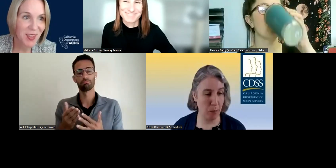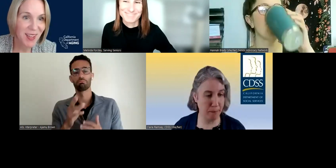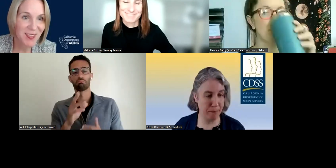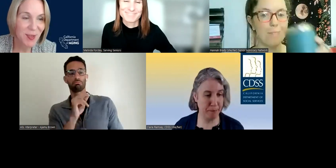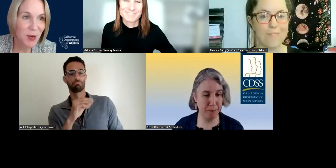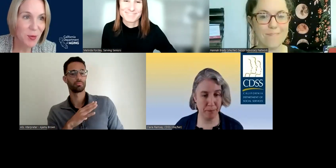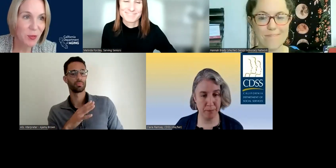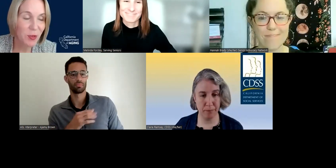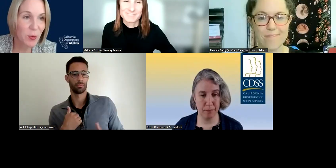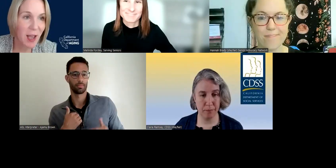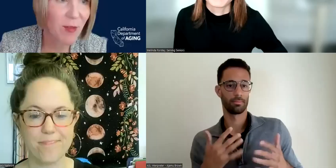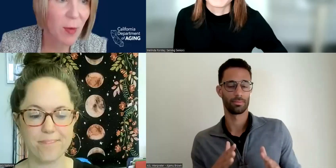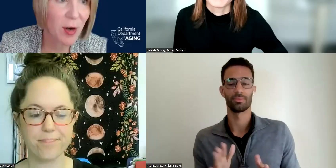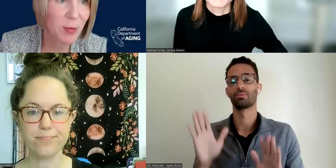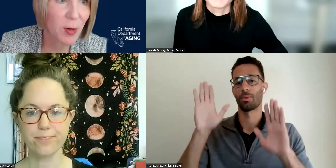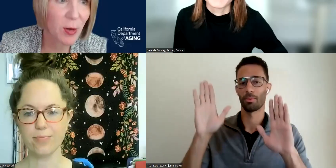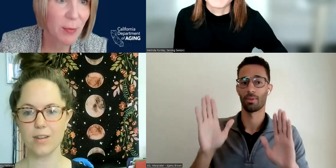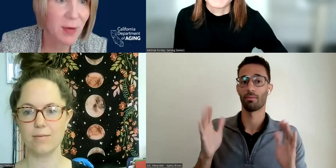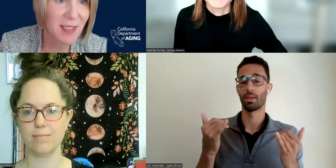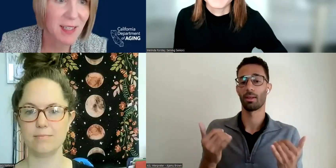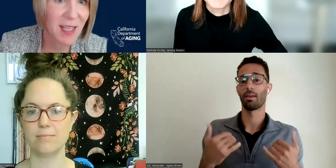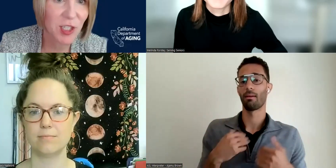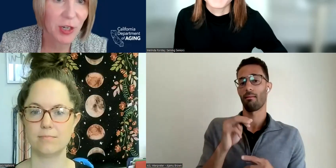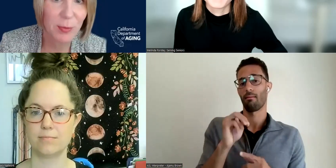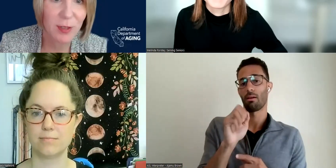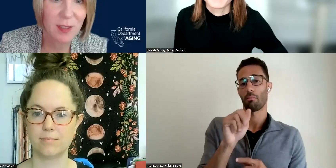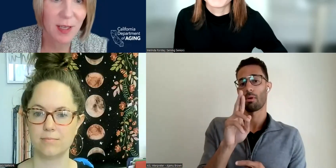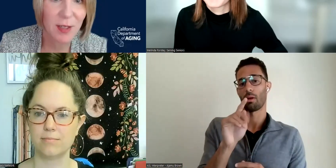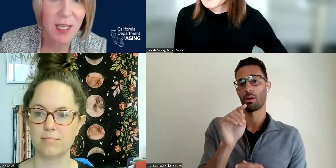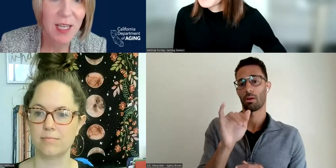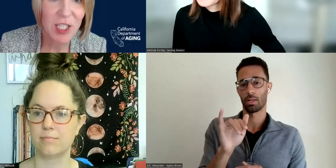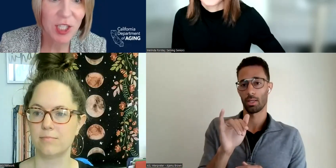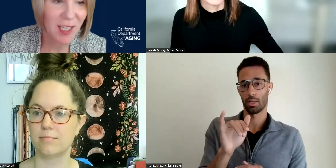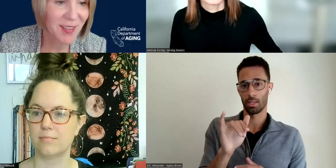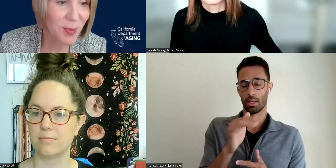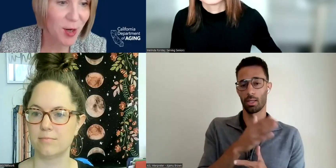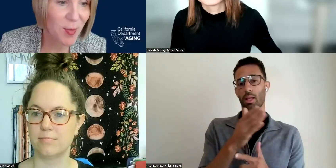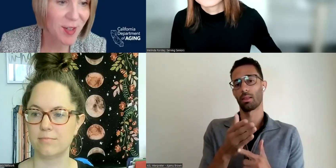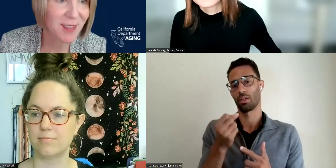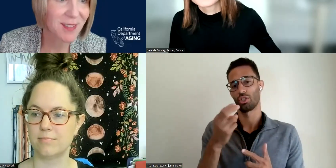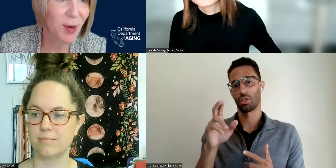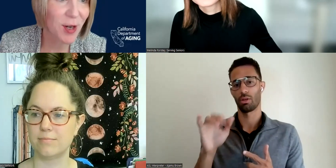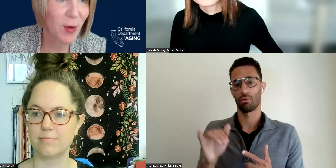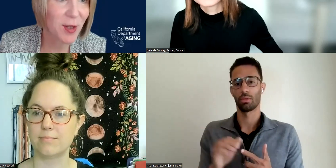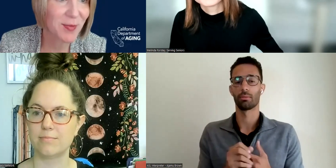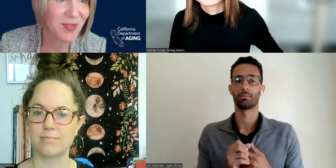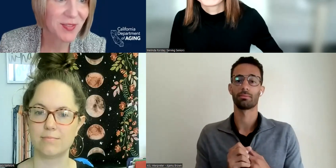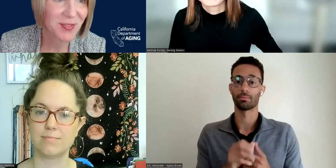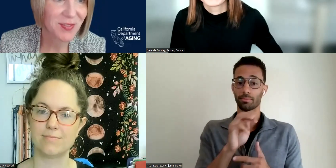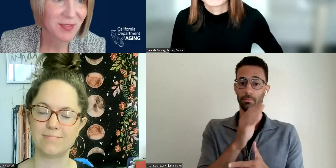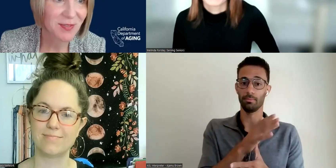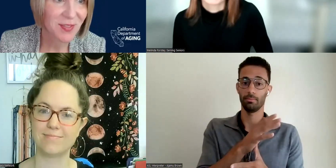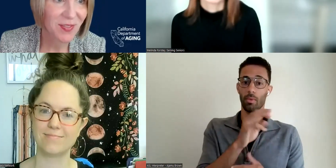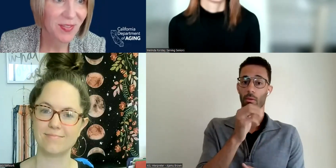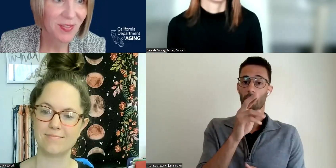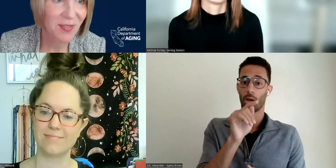Thank you. Wonderful. So we have Marty Emoto up next, and then Sherry Burns and Jeannie Parker Martin. Marty, welcome.